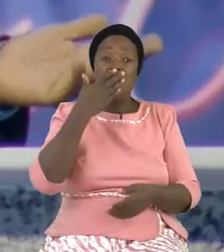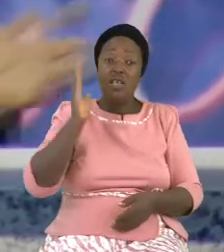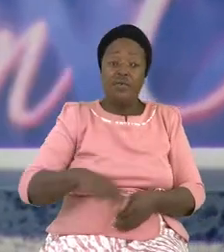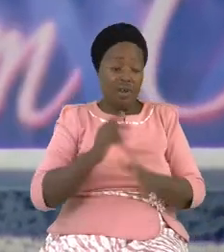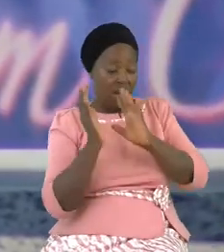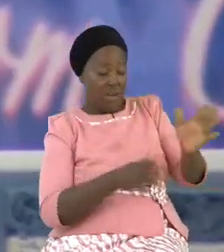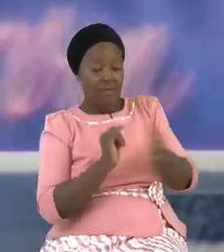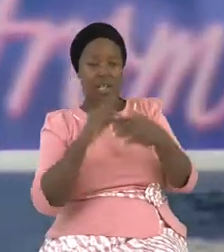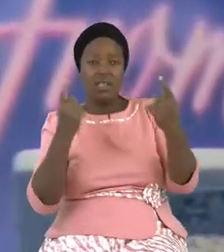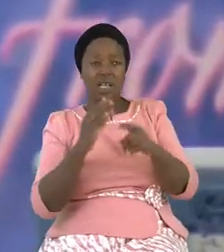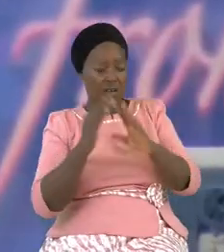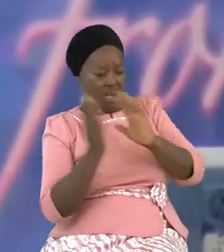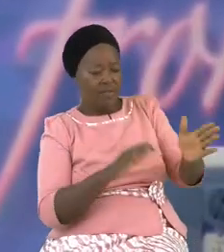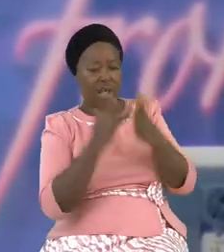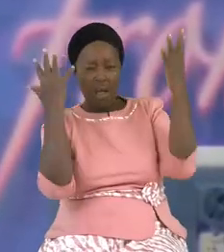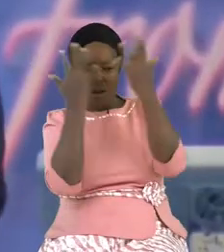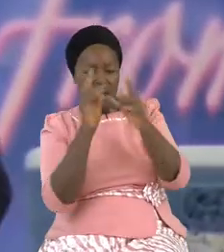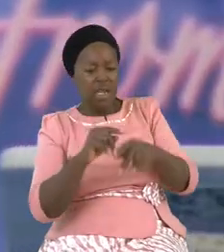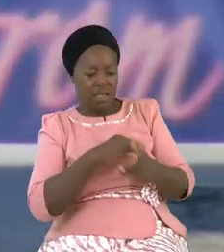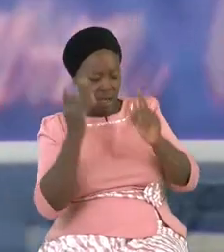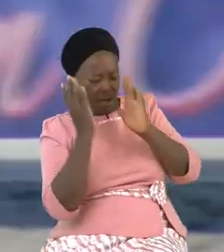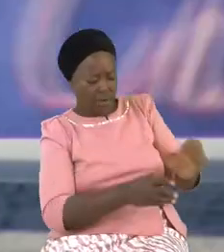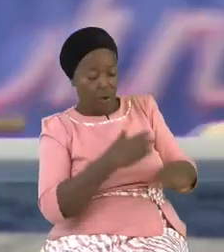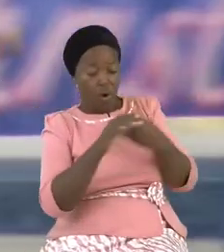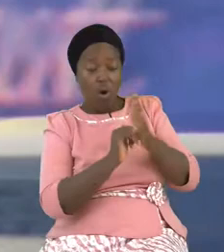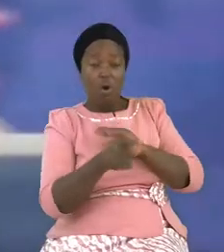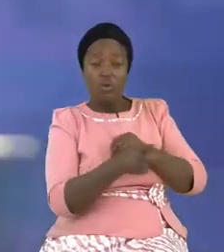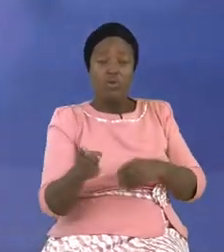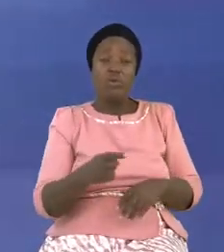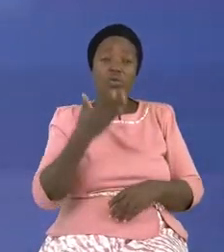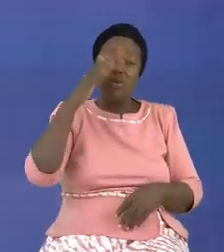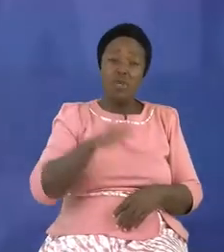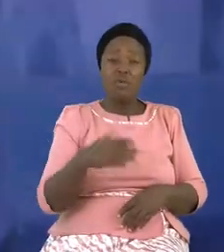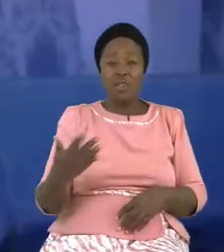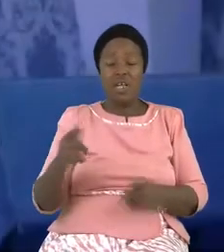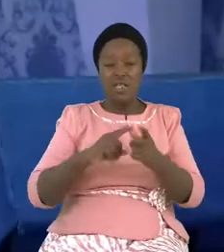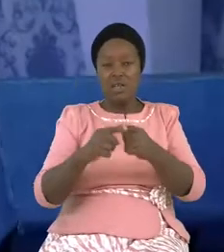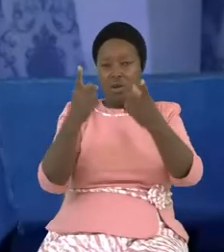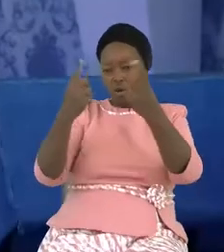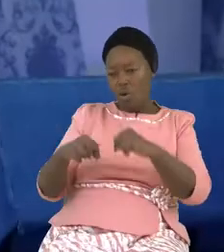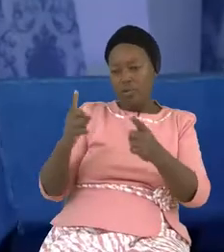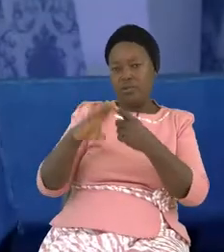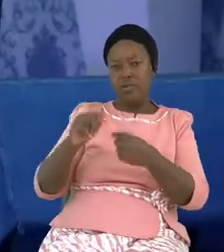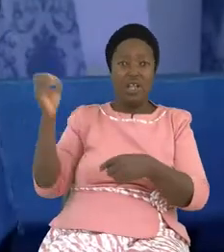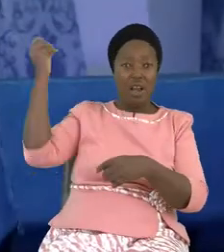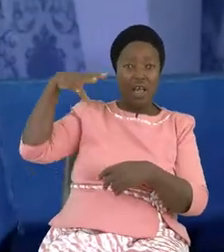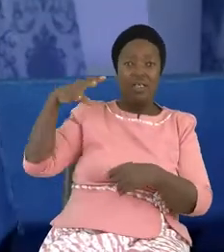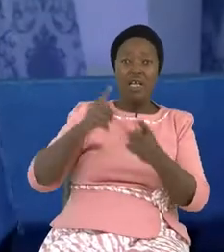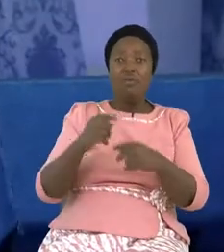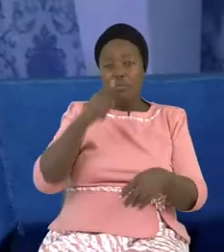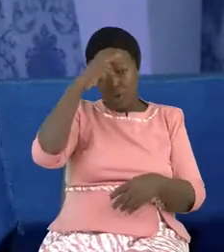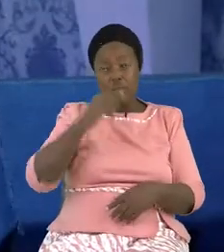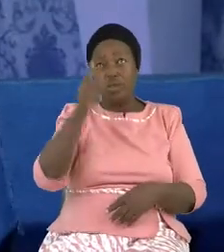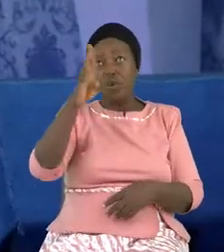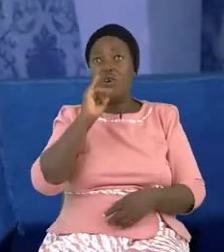that darkness, and they abandoned all those evil things, and they come to the light. God is light, and